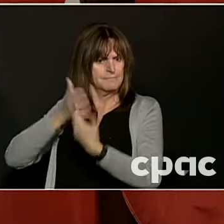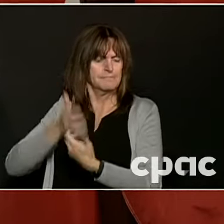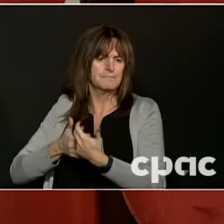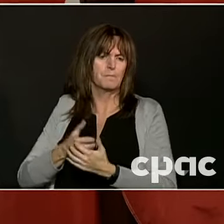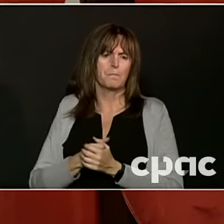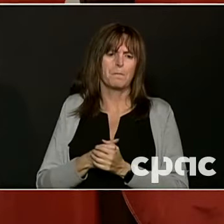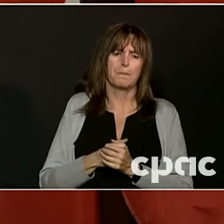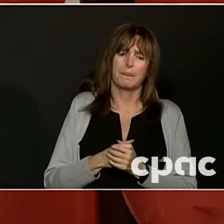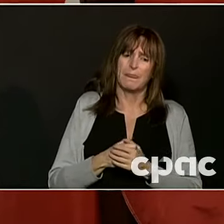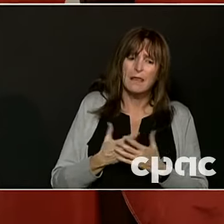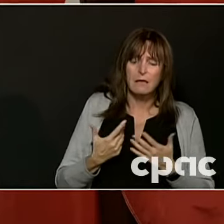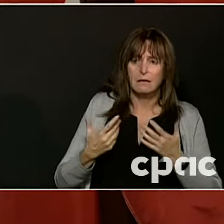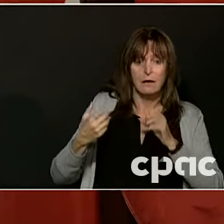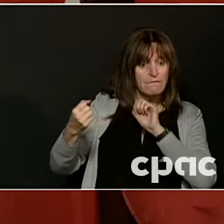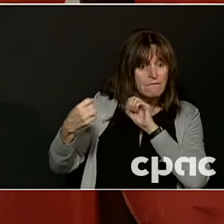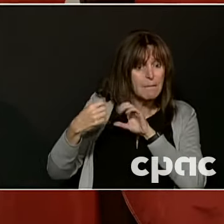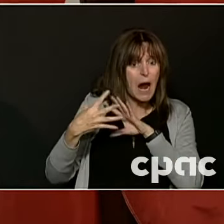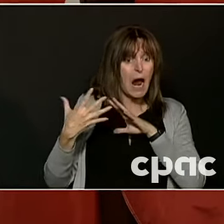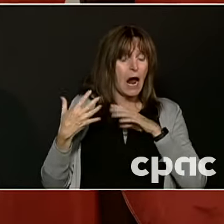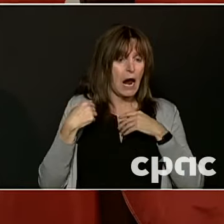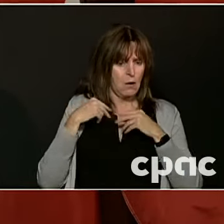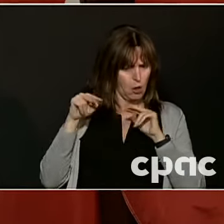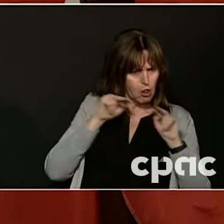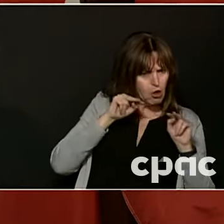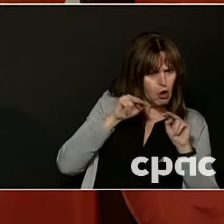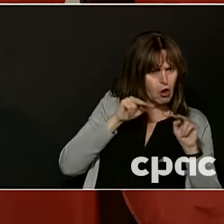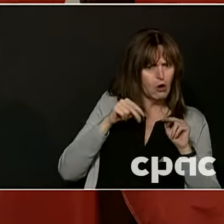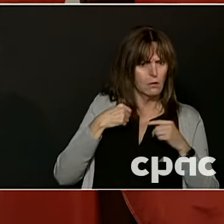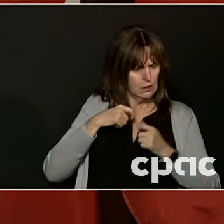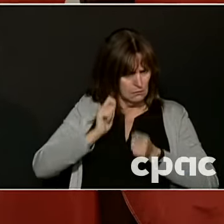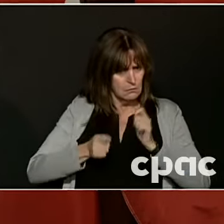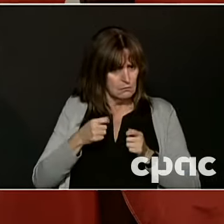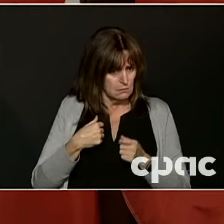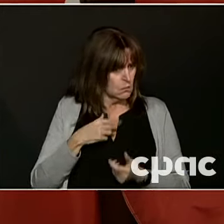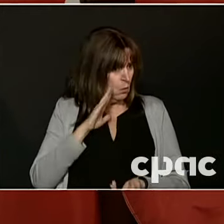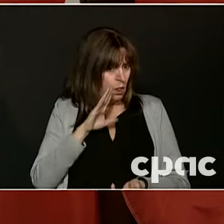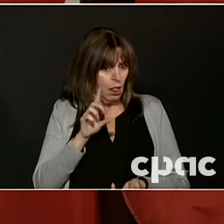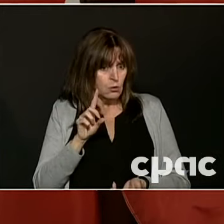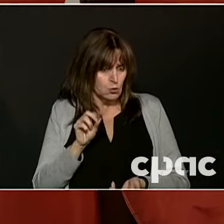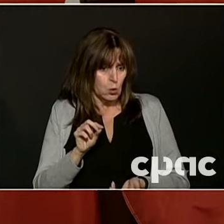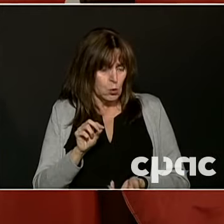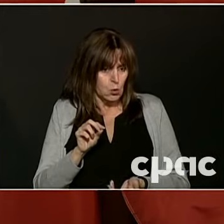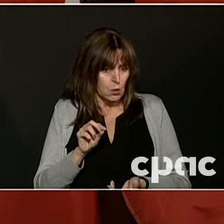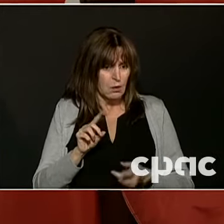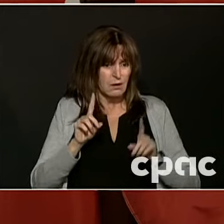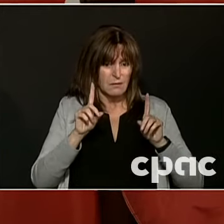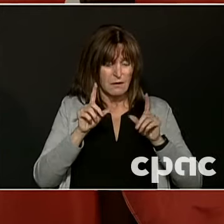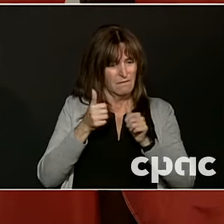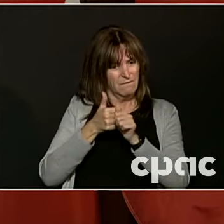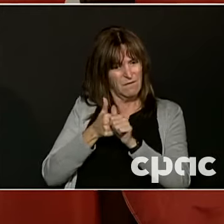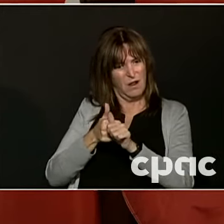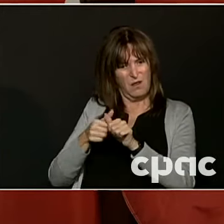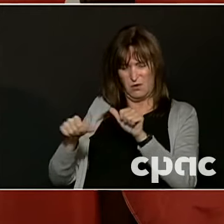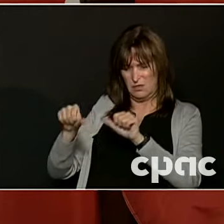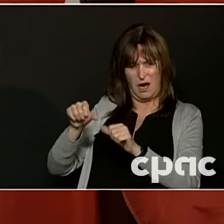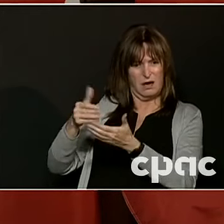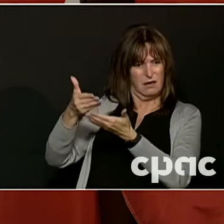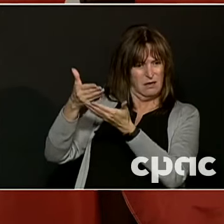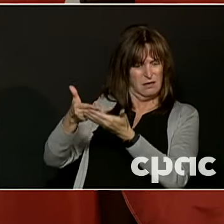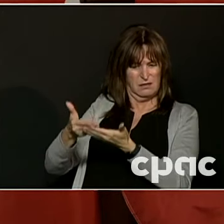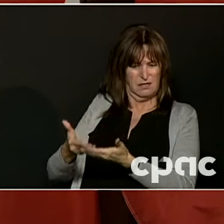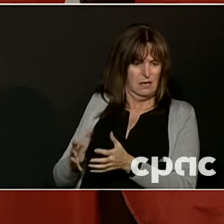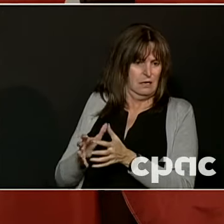at it. And if we have to make revisions, we would do so. But we want to be informed by the data, the science, and the evidence as much as possible.